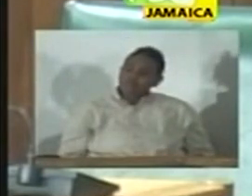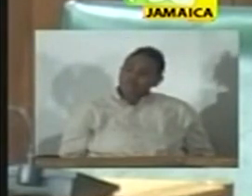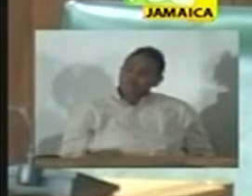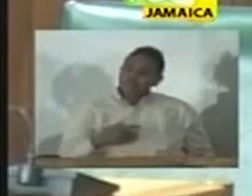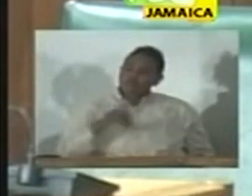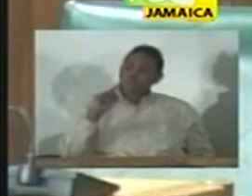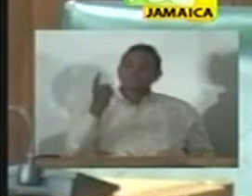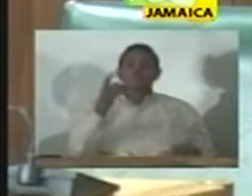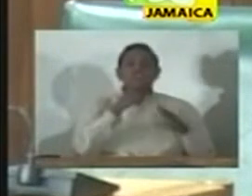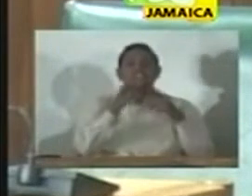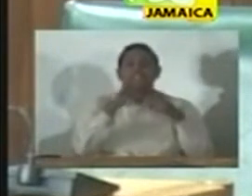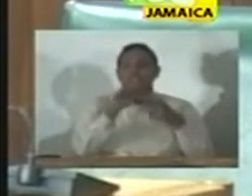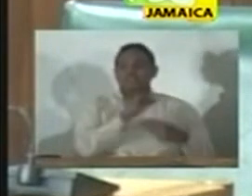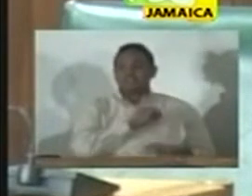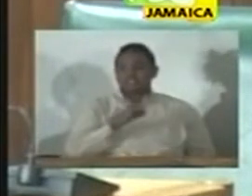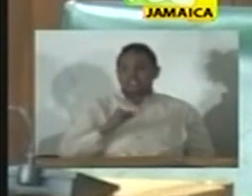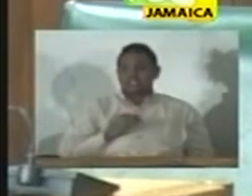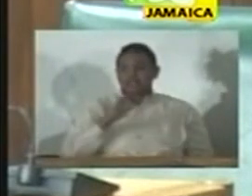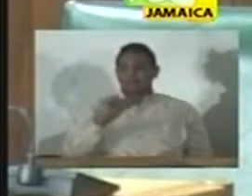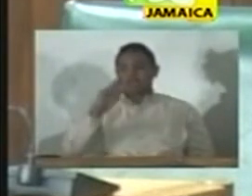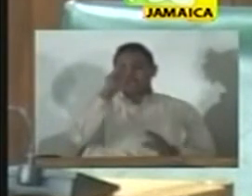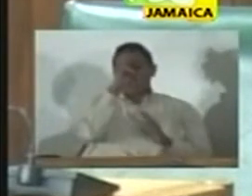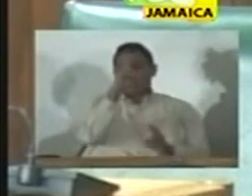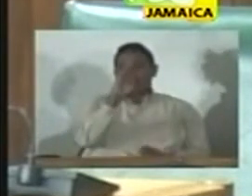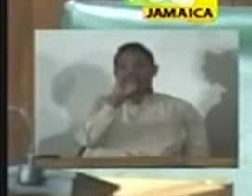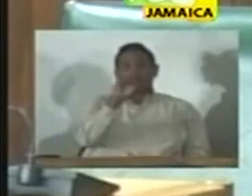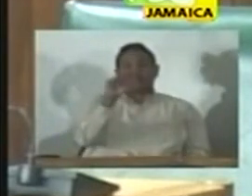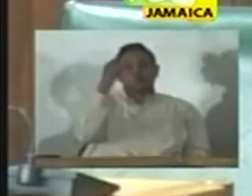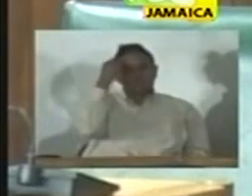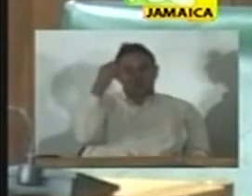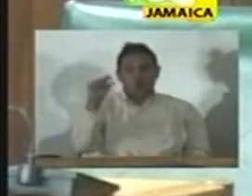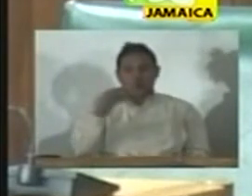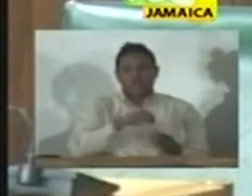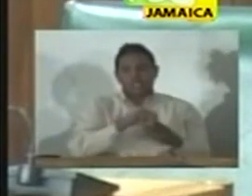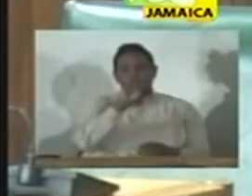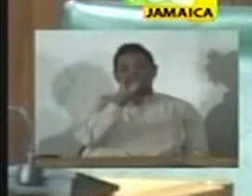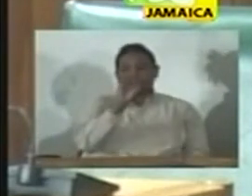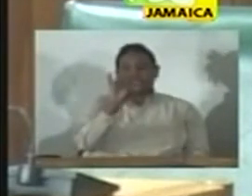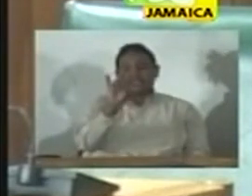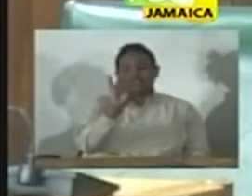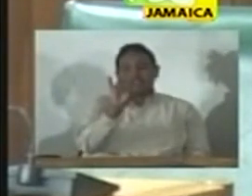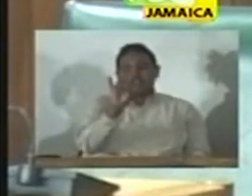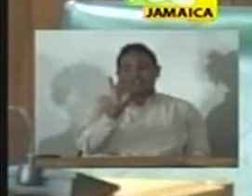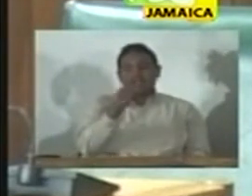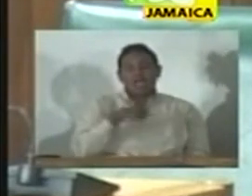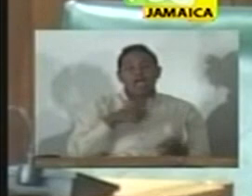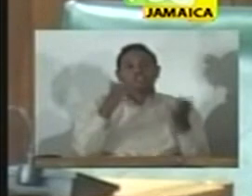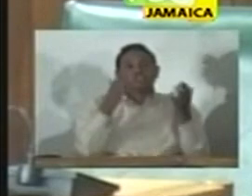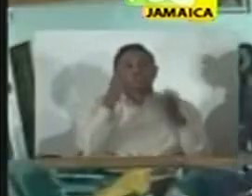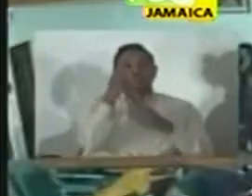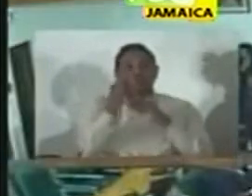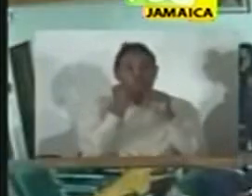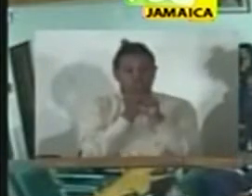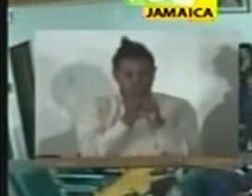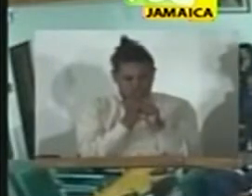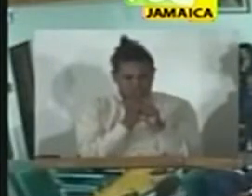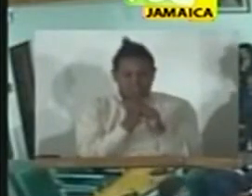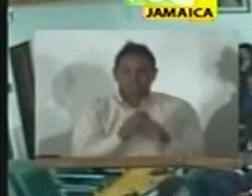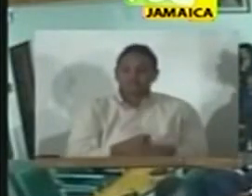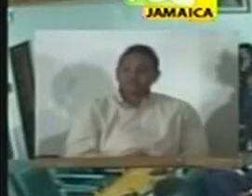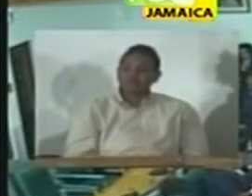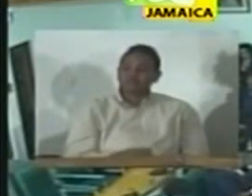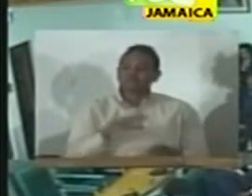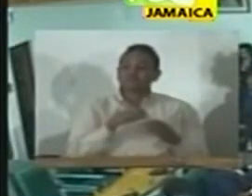for the Senate by the Honorable Bruce Golding in 2007. I served 2 years. Again